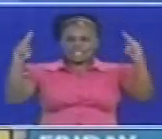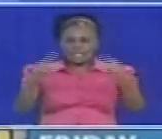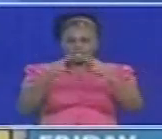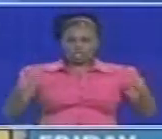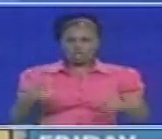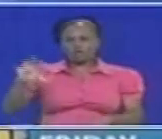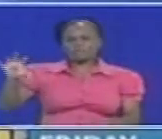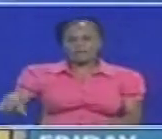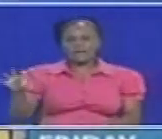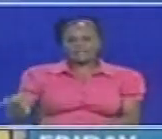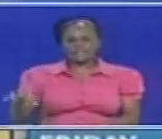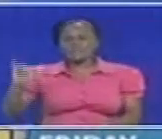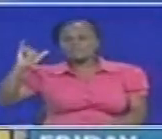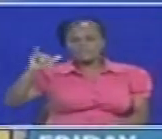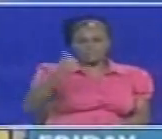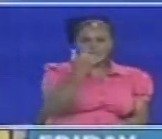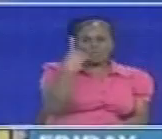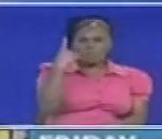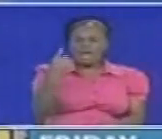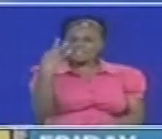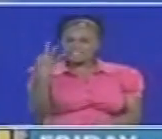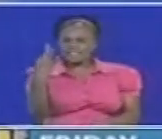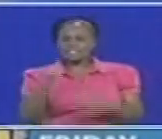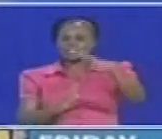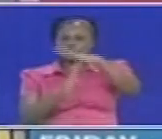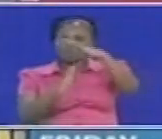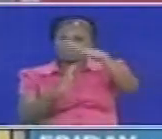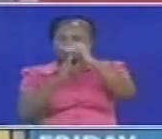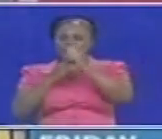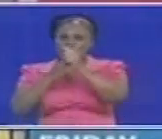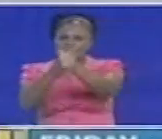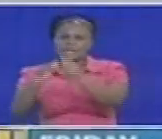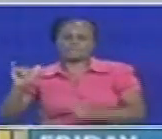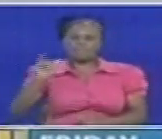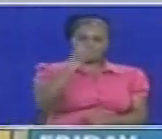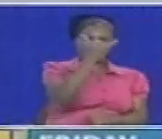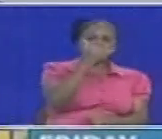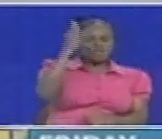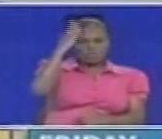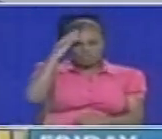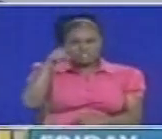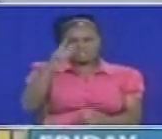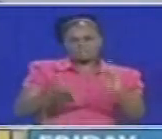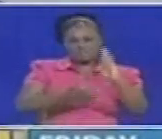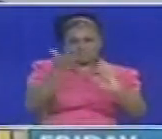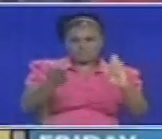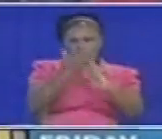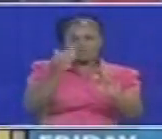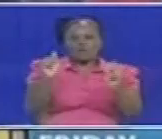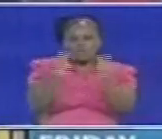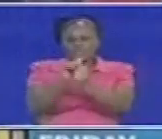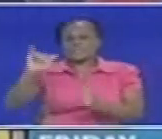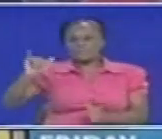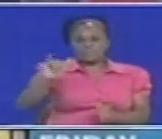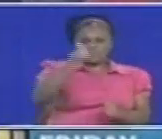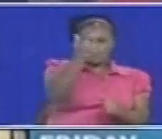shares. The airline, currently one of three market leaders in the aviation sector, reckons that efficiency associated with the aircraft will